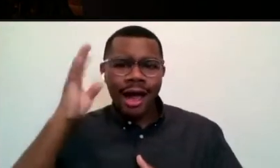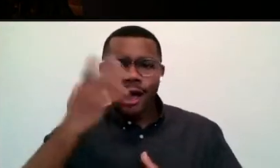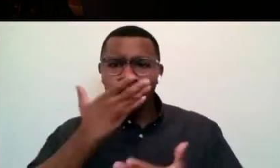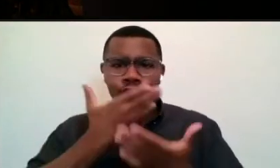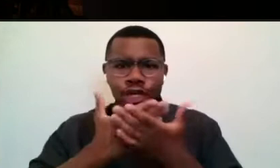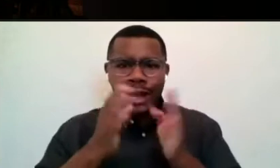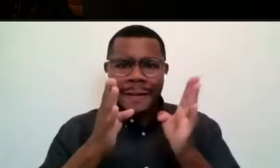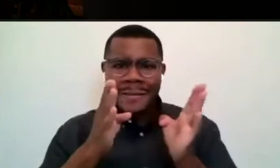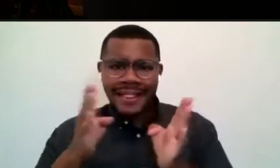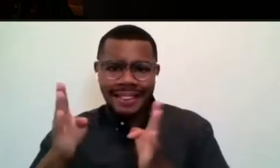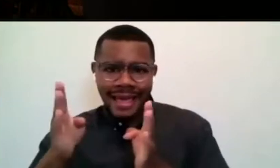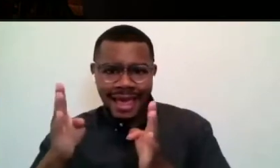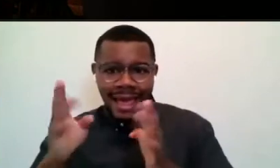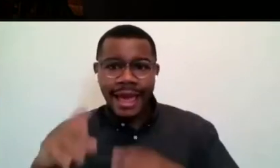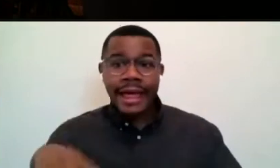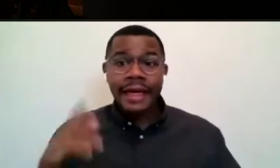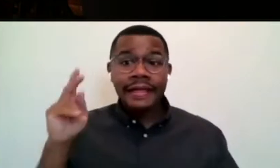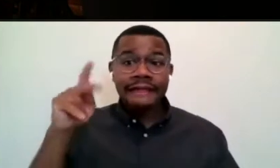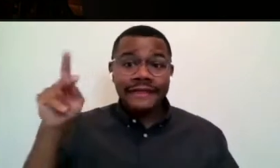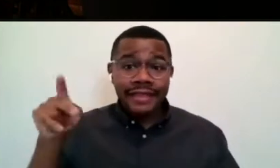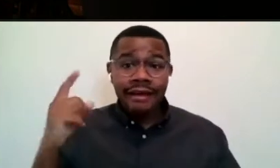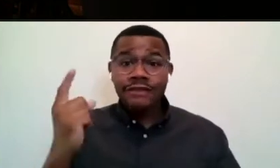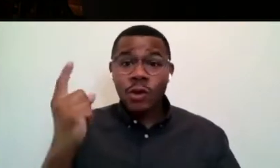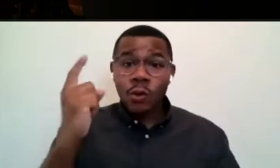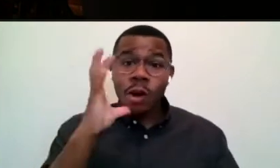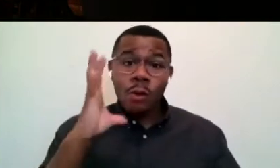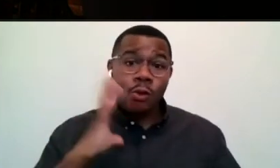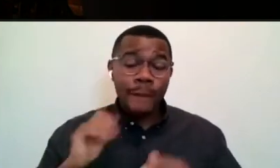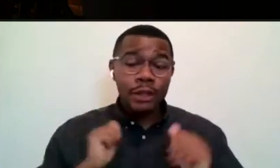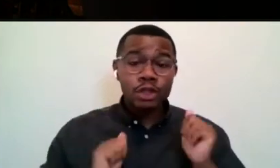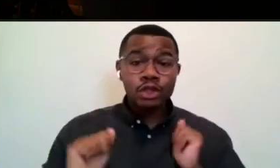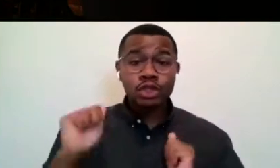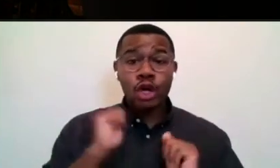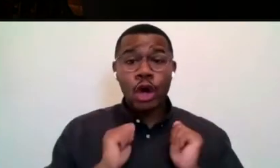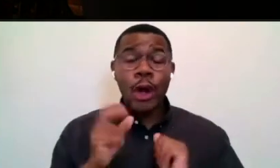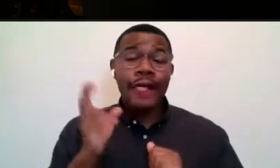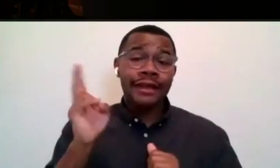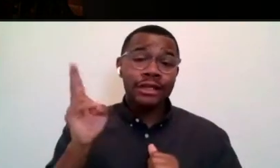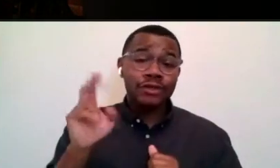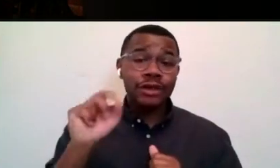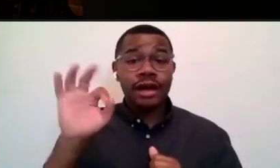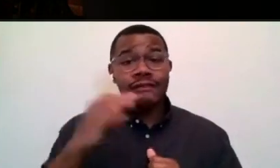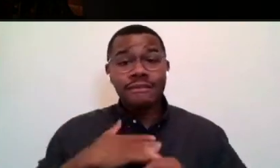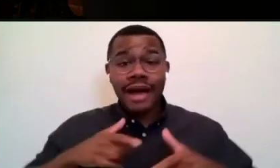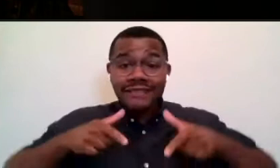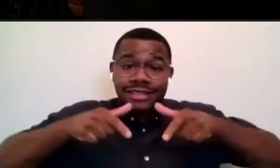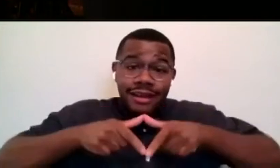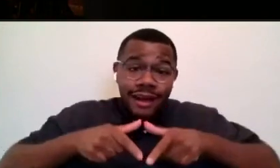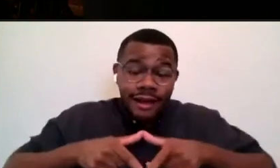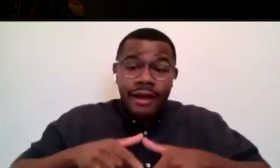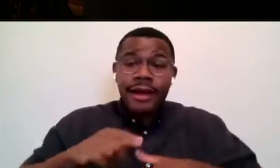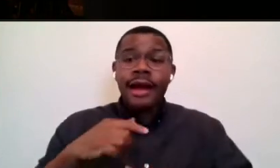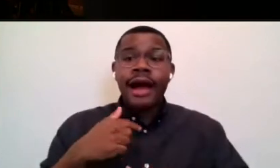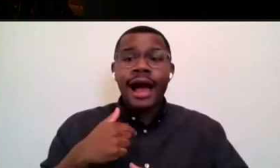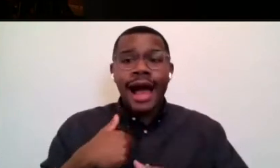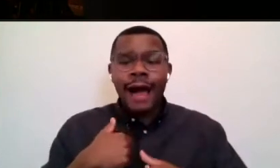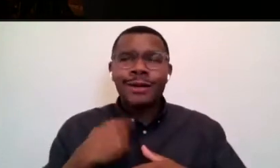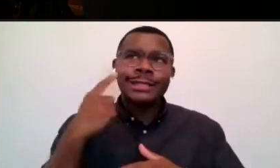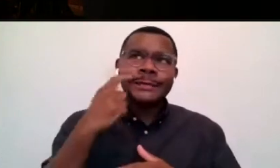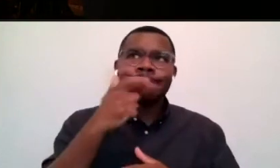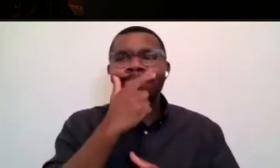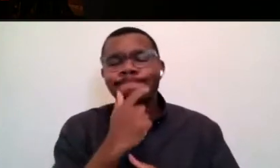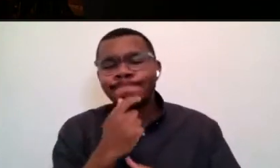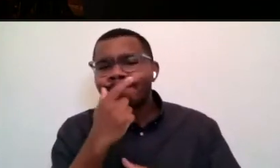my one-woman show, The History of My Vagina, and I was going to do a whole thing at Painted Bride. Painted